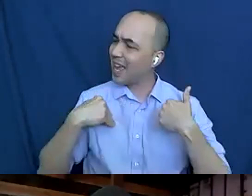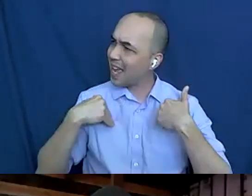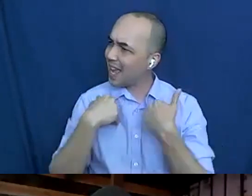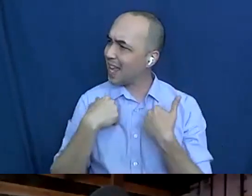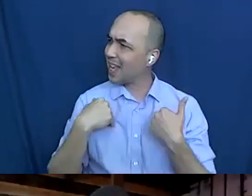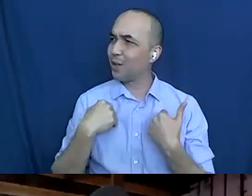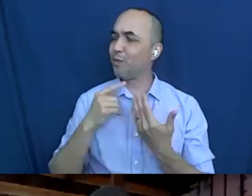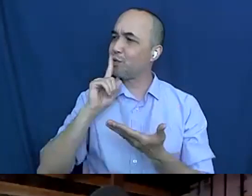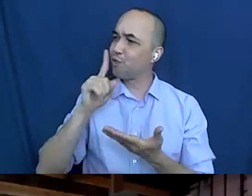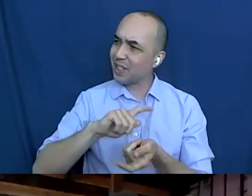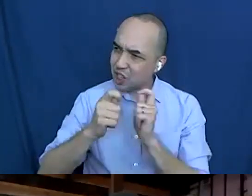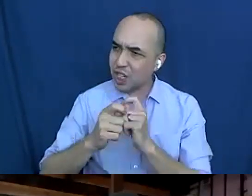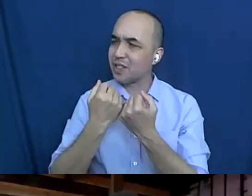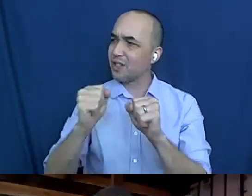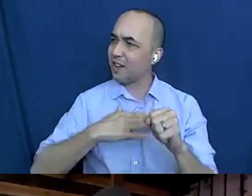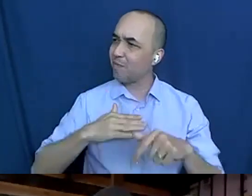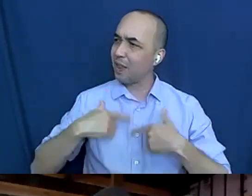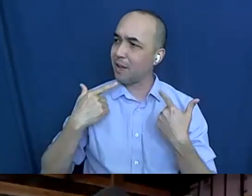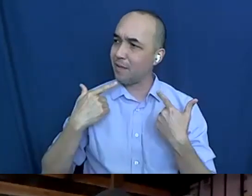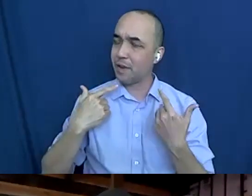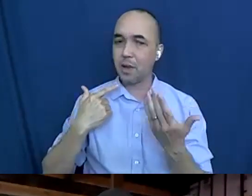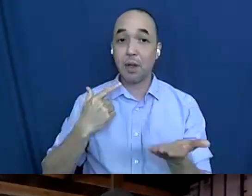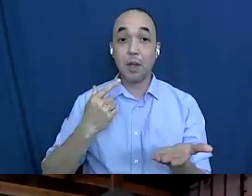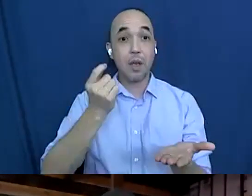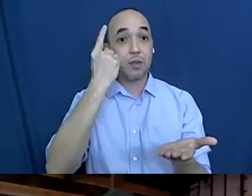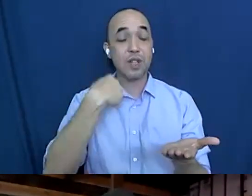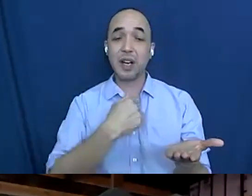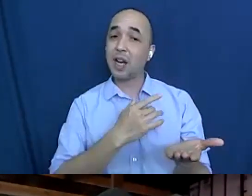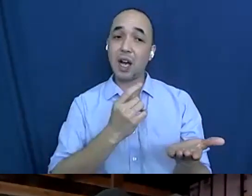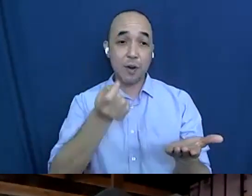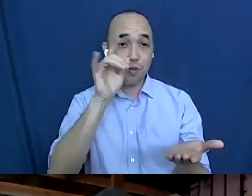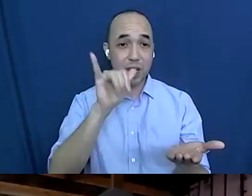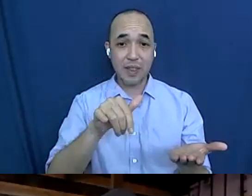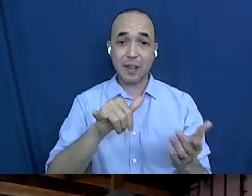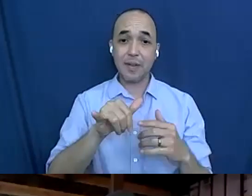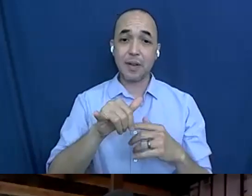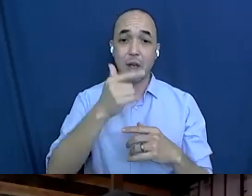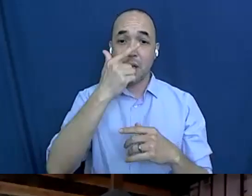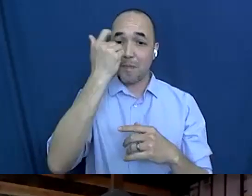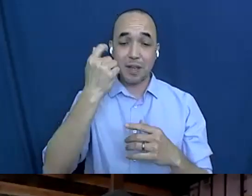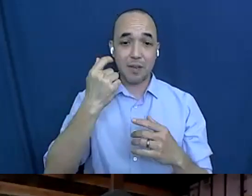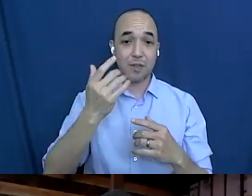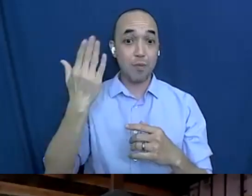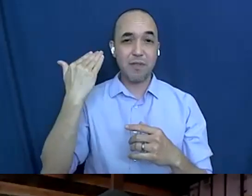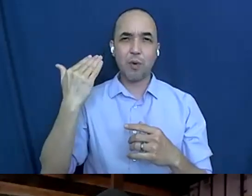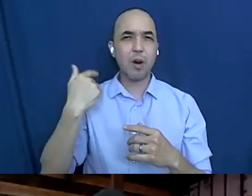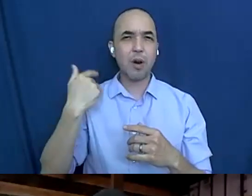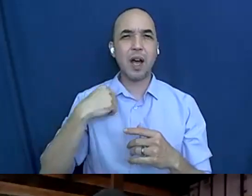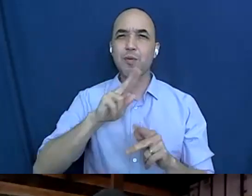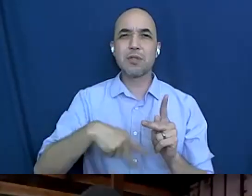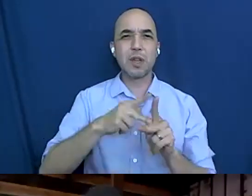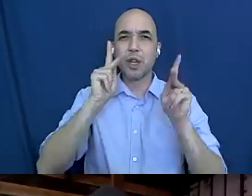home. Realizing that I was being more of a part of a problem than the solution, when I started learning that and becoming a part of